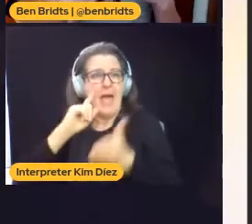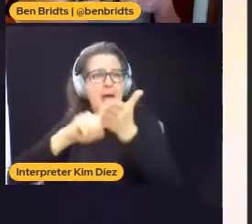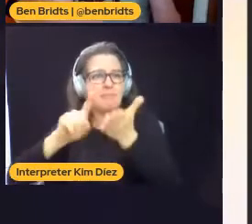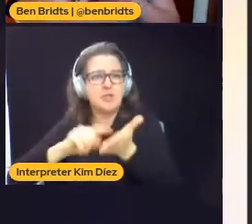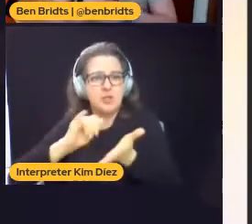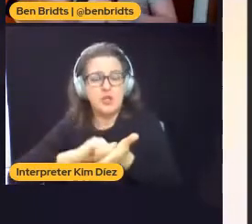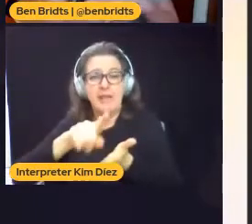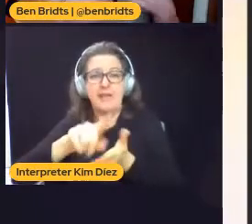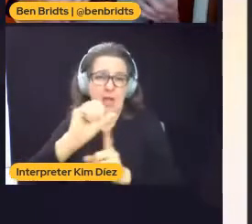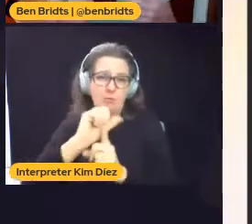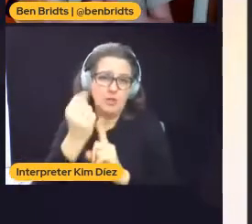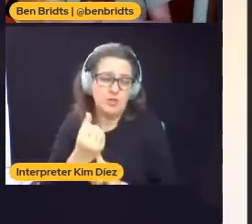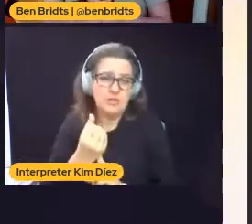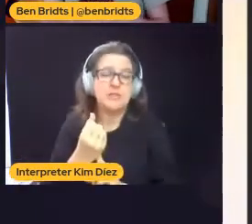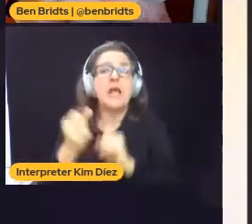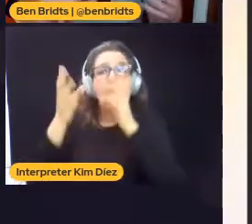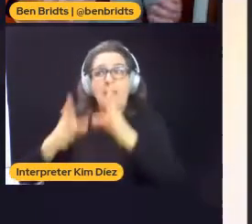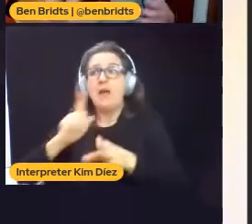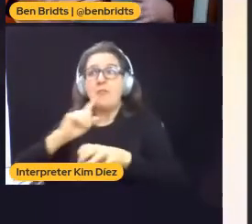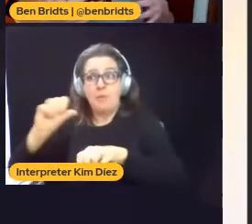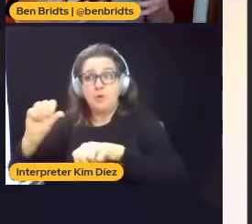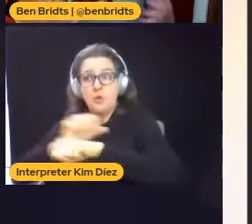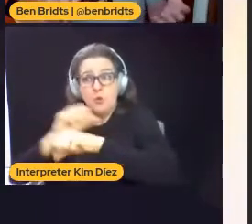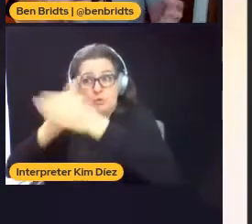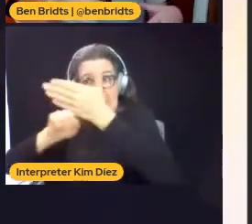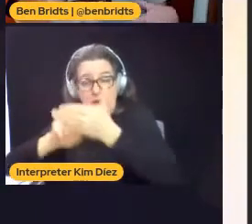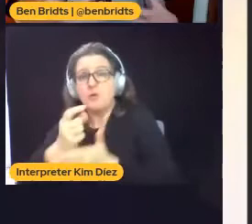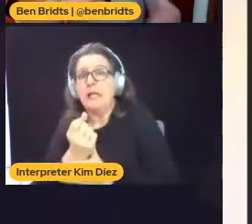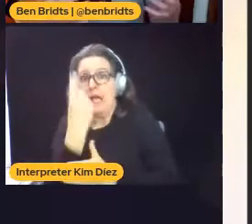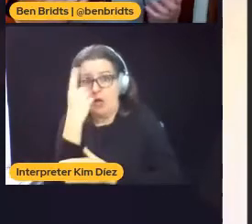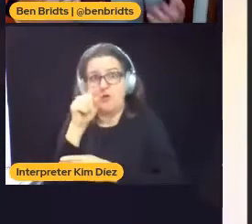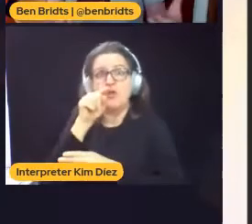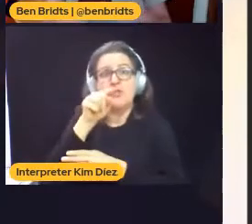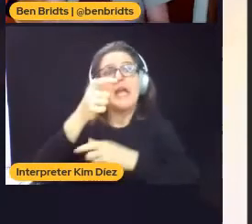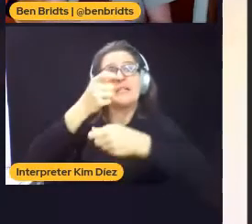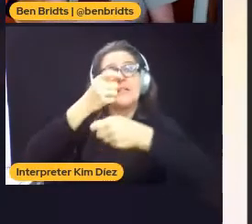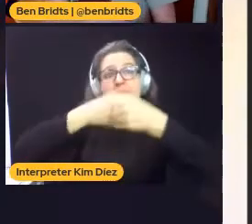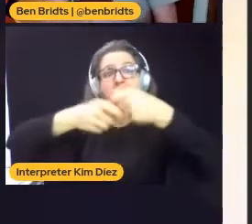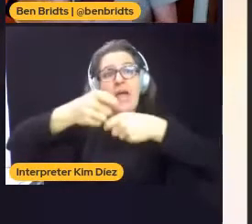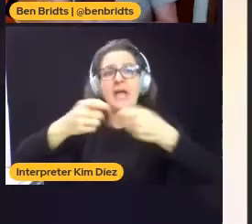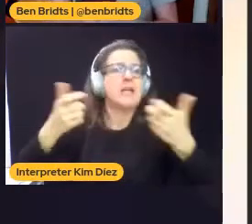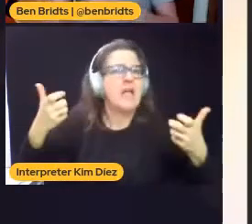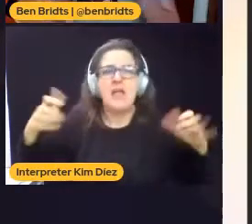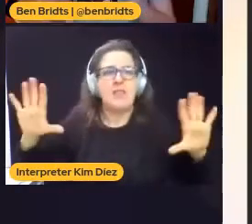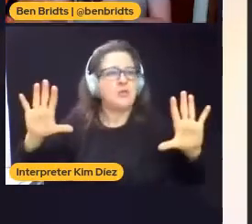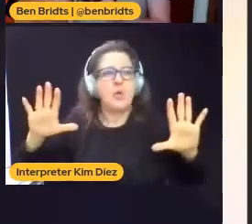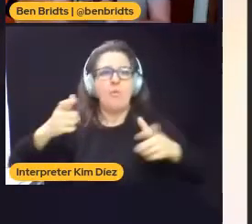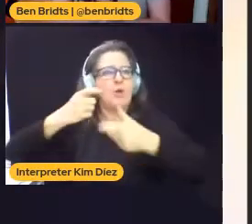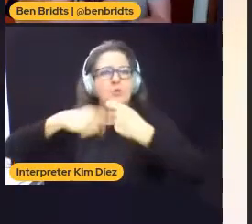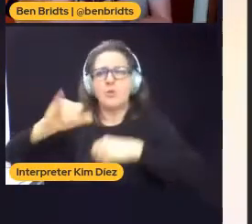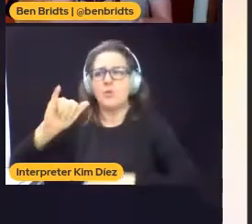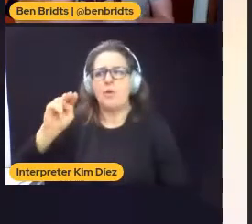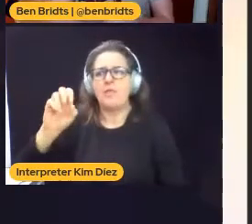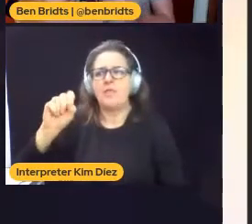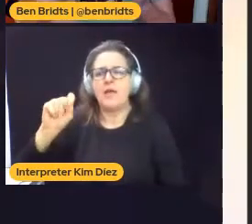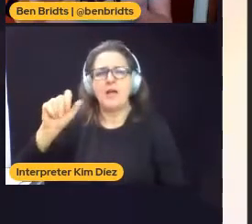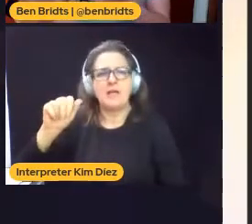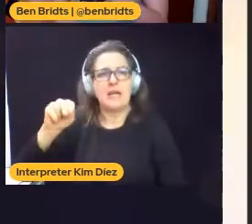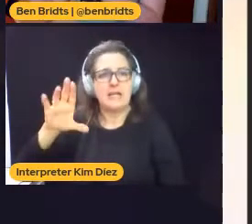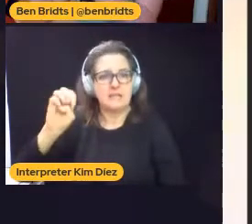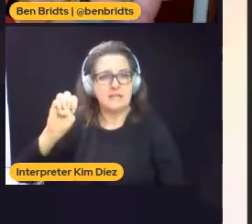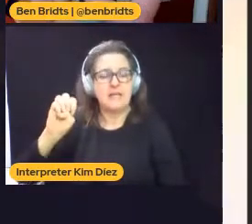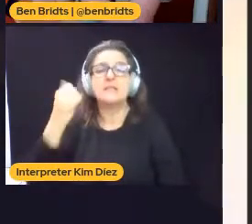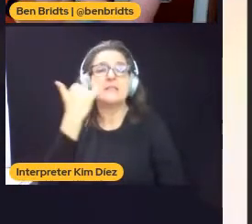And that the person checking that actually understands that an instance replacement is something that they don't want. If you don't spot it there, then it's